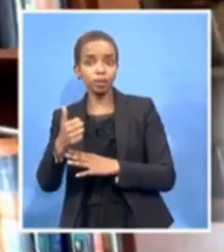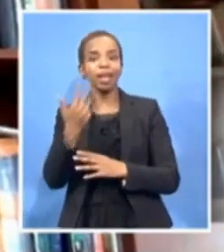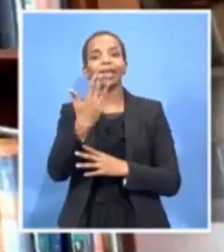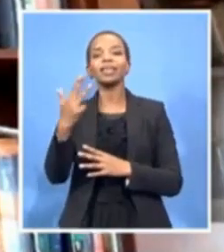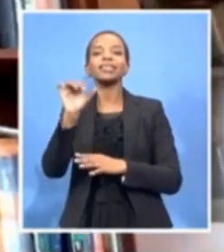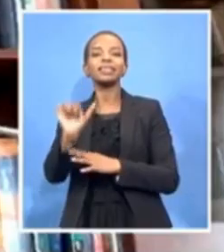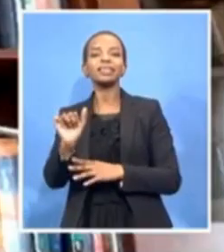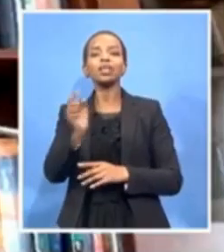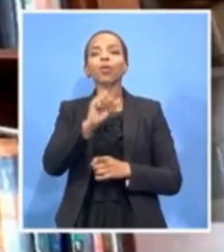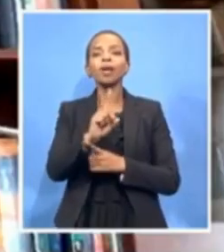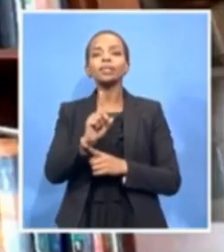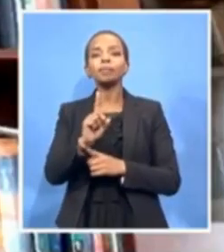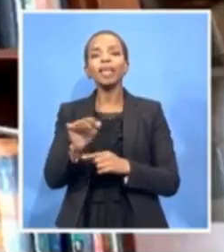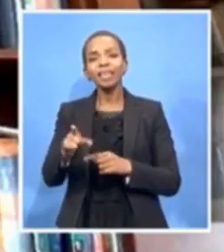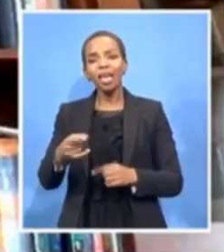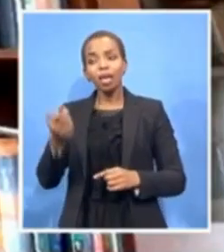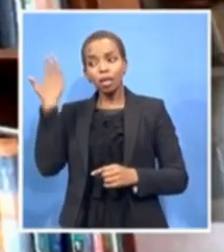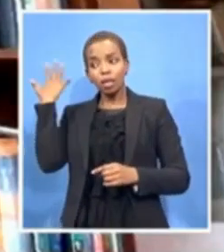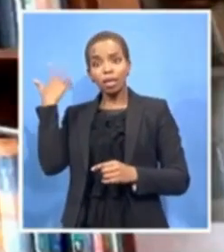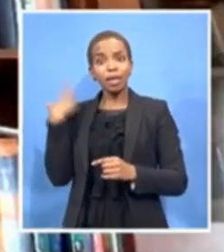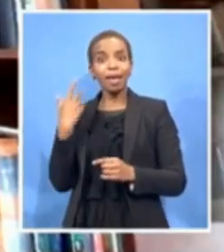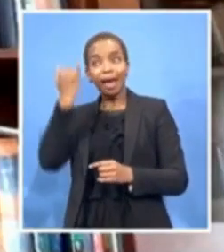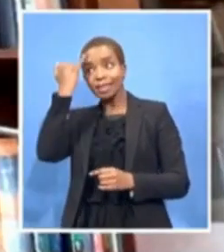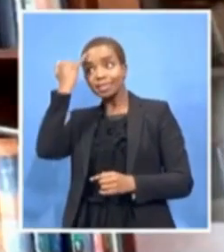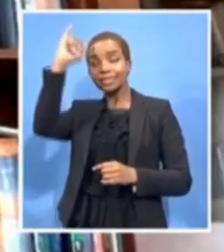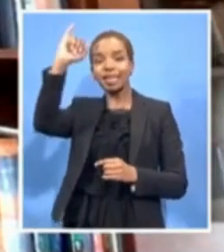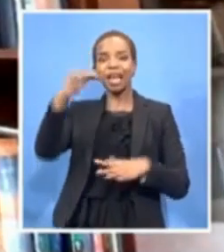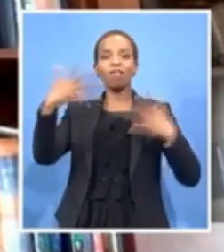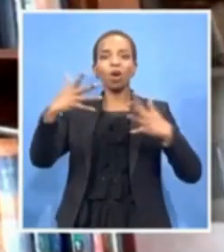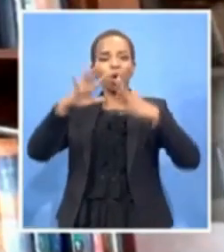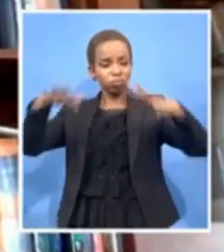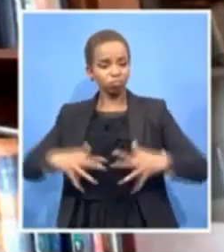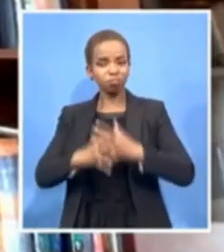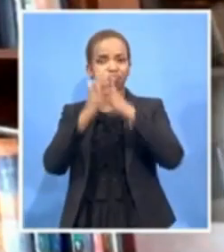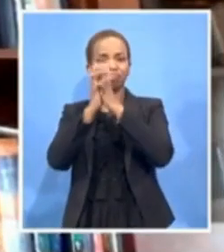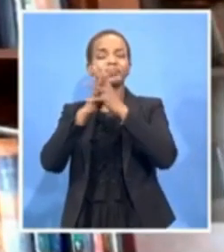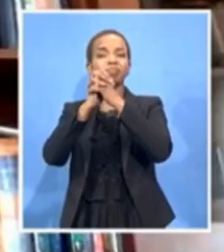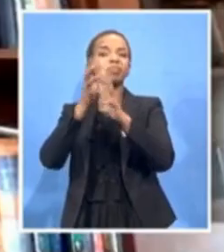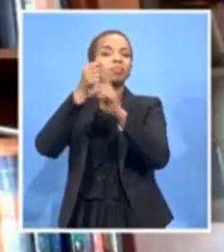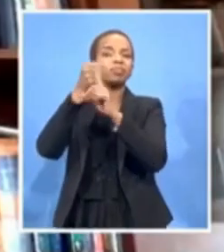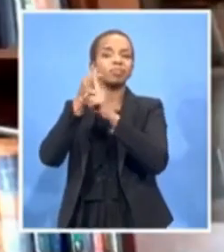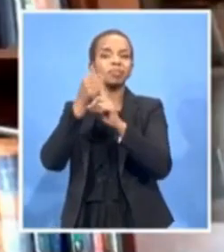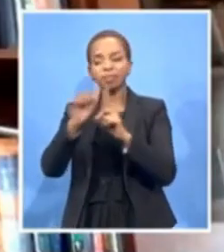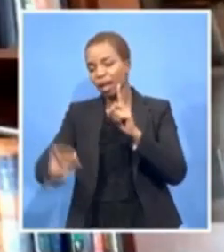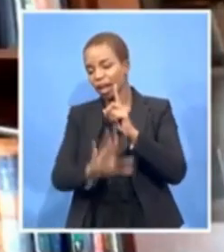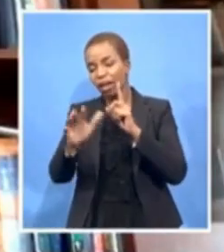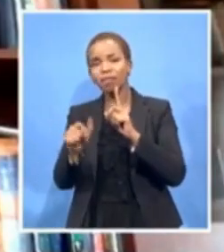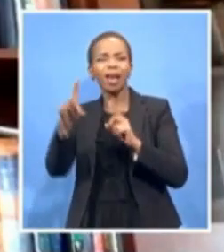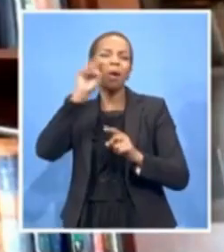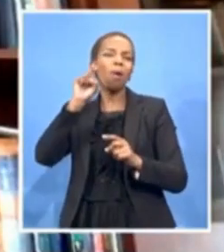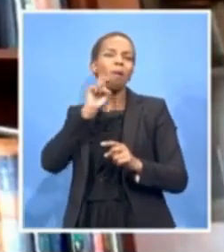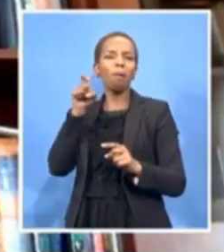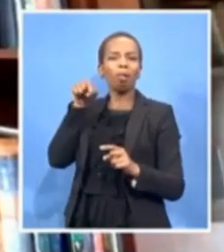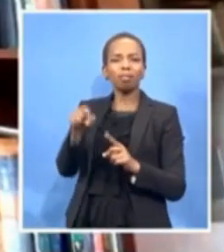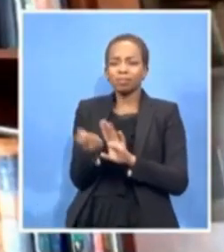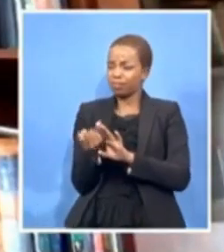of Pan-Africanism was an old one. You know, as I said a little earlier, in 1900, Williams